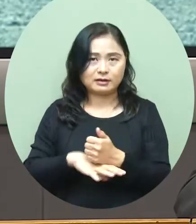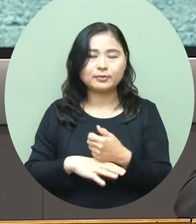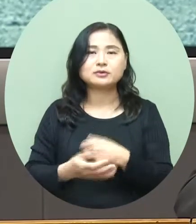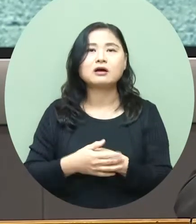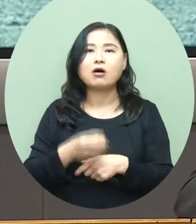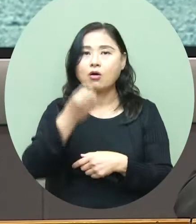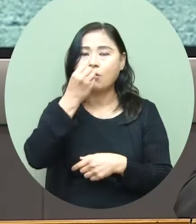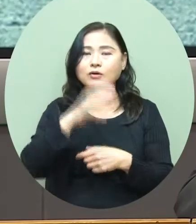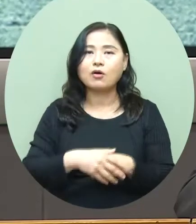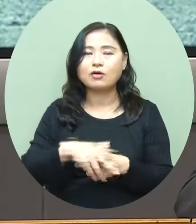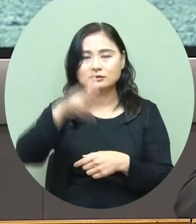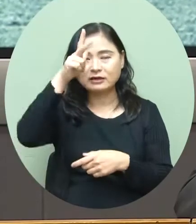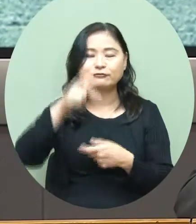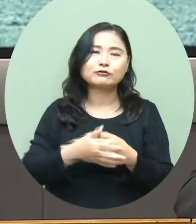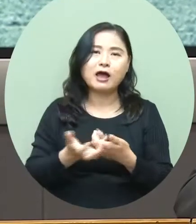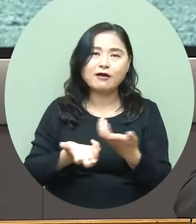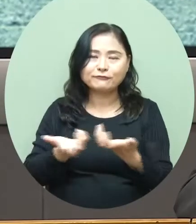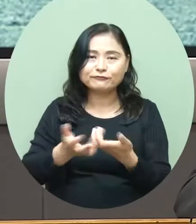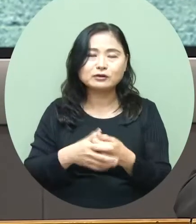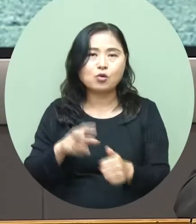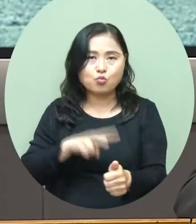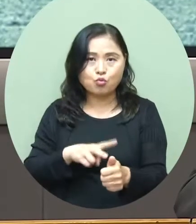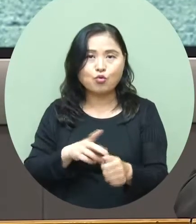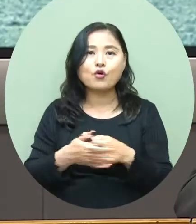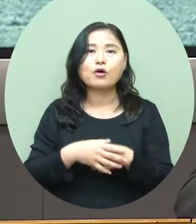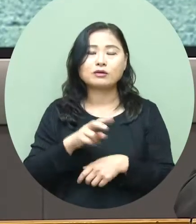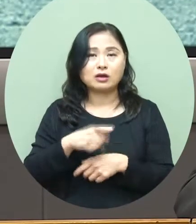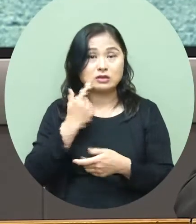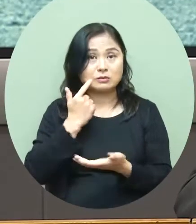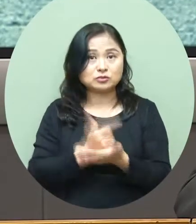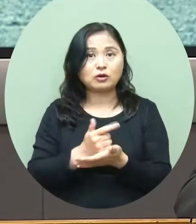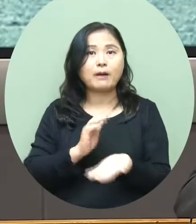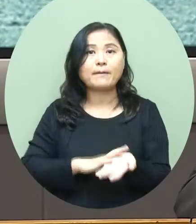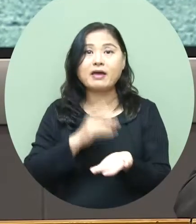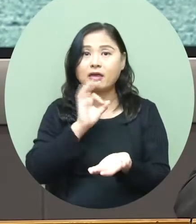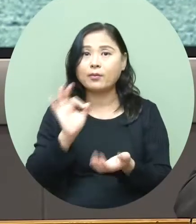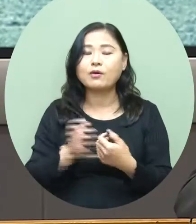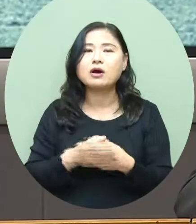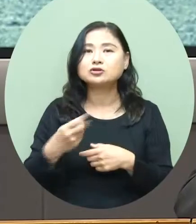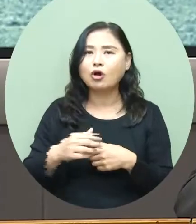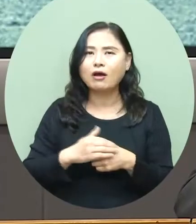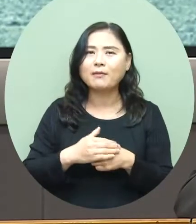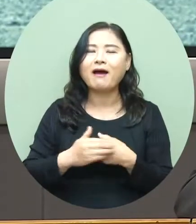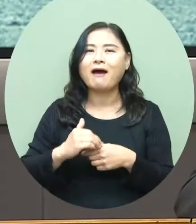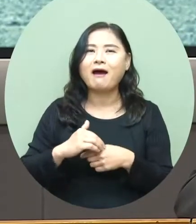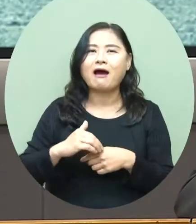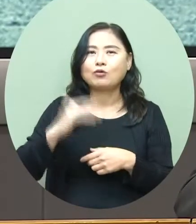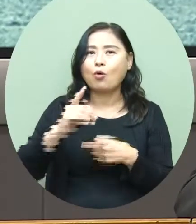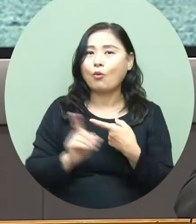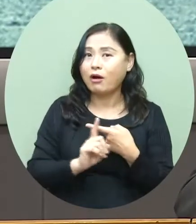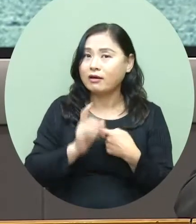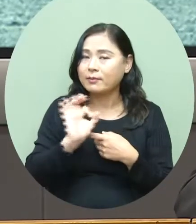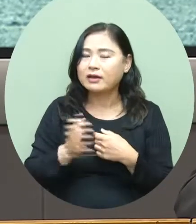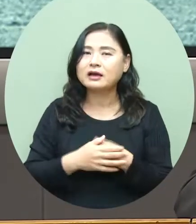do triaging. Which is in line with the current triaging management policy. So, for example, we see whether